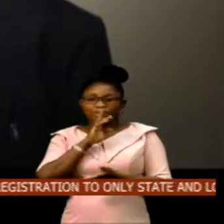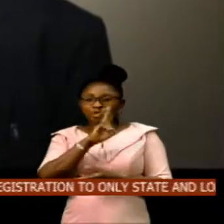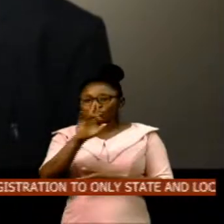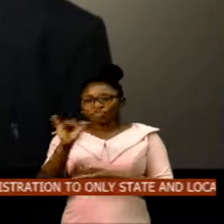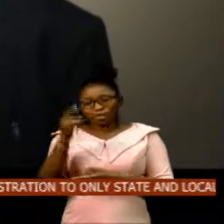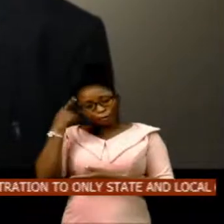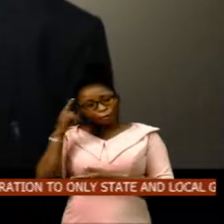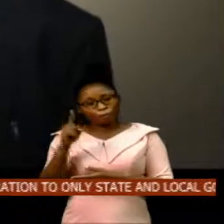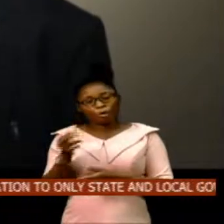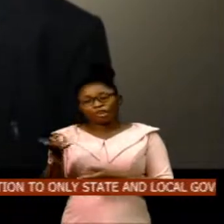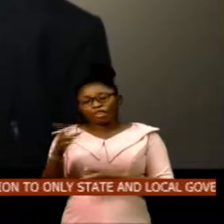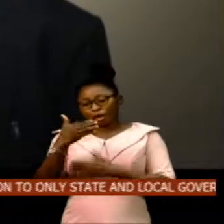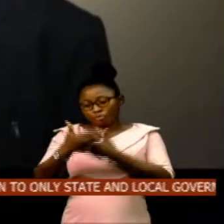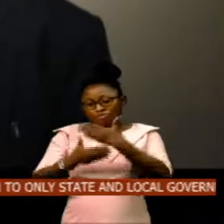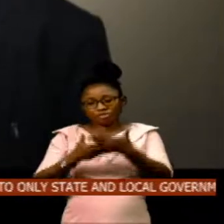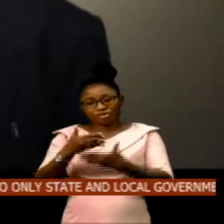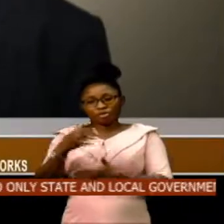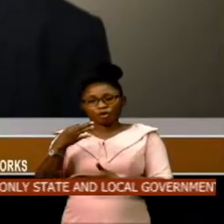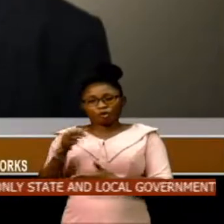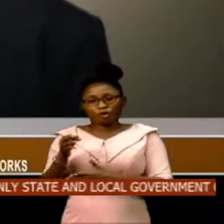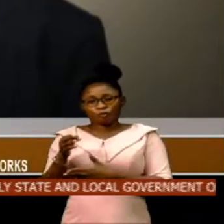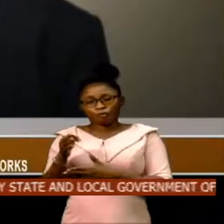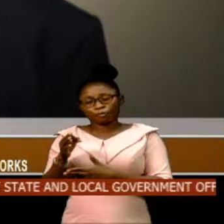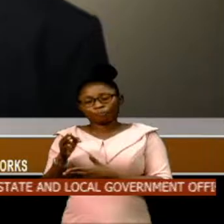using for its process of